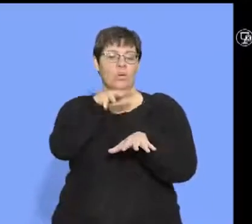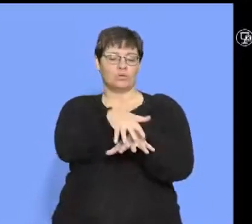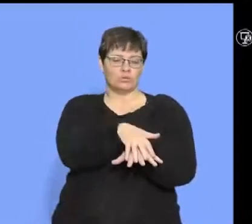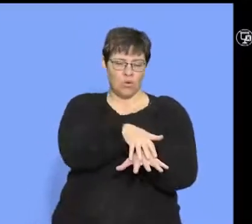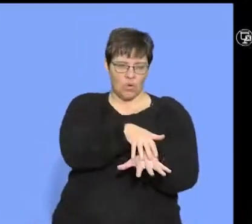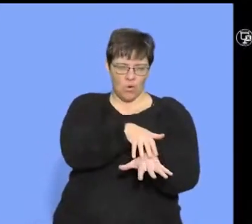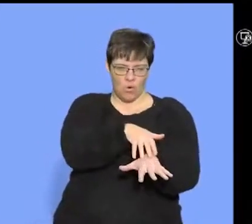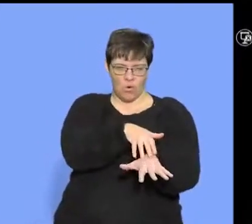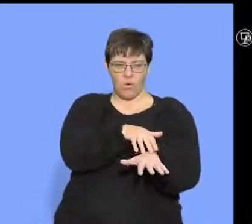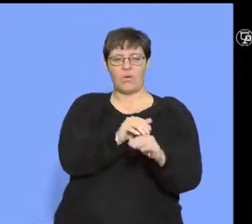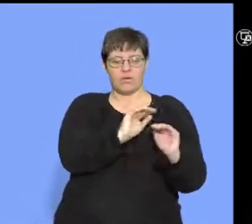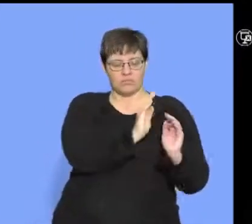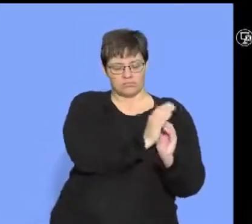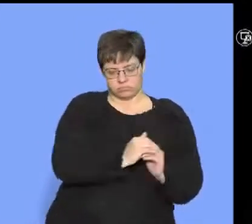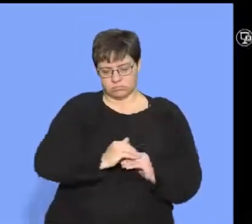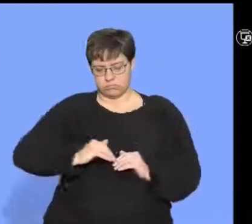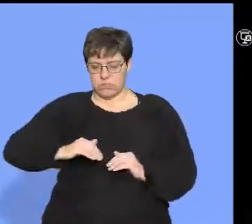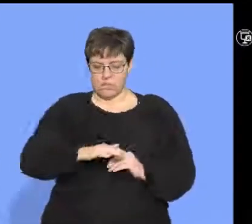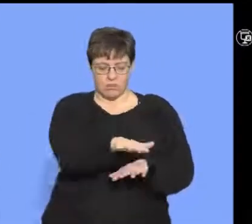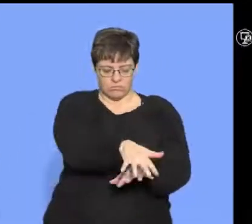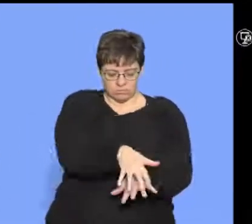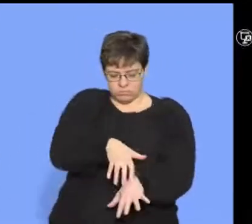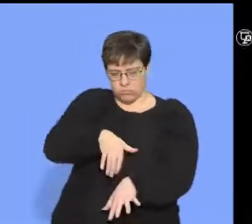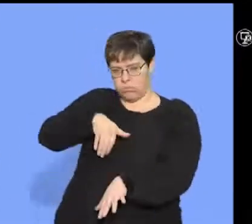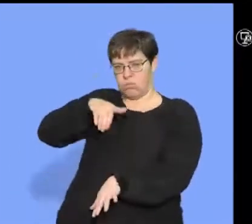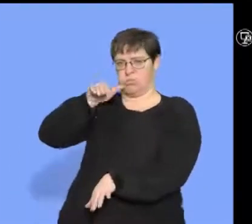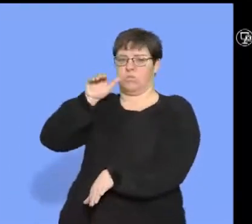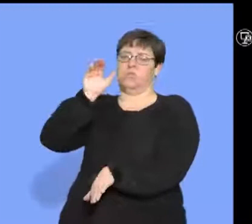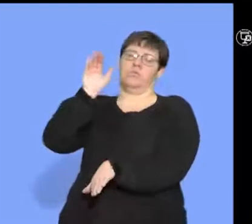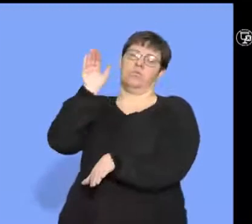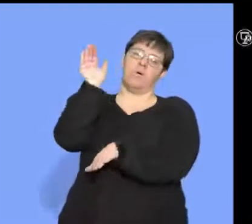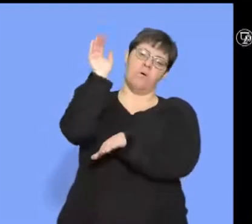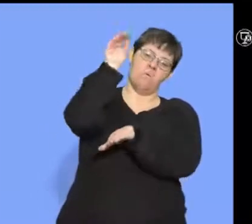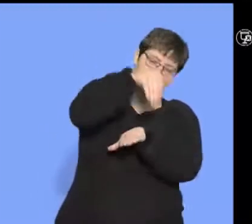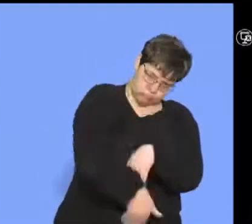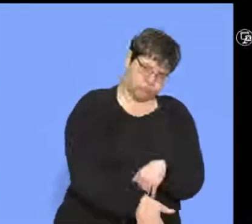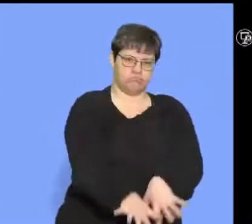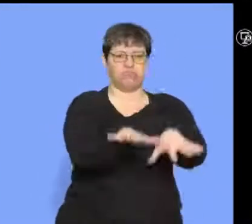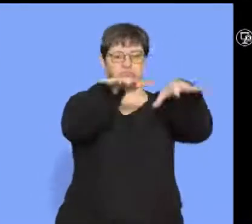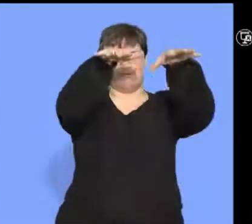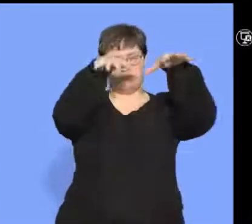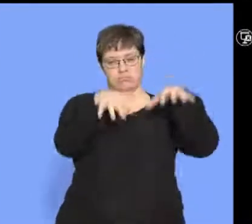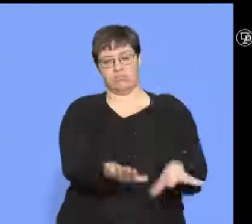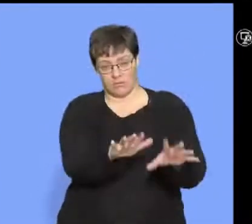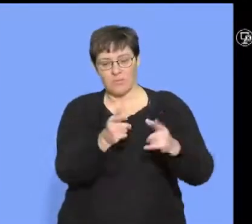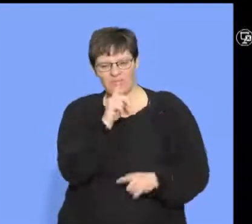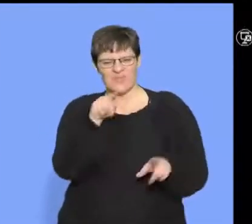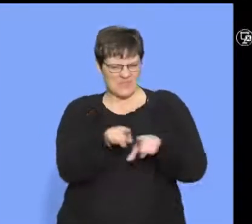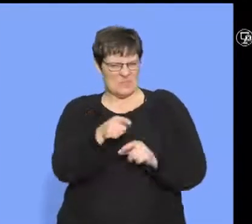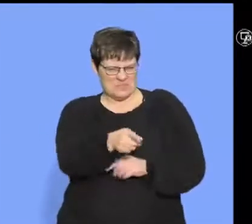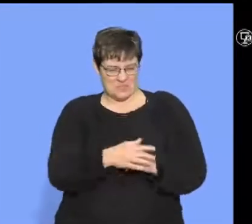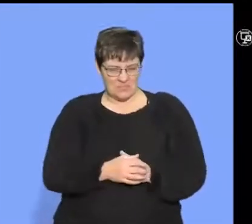and results in that typical curling and crashing shape that we associate with waves. The